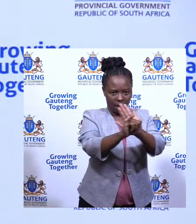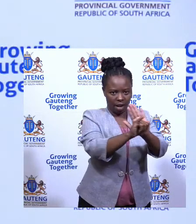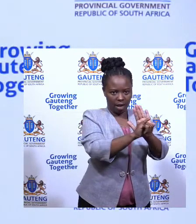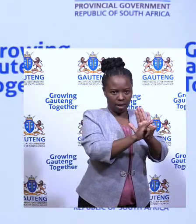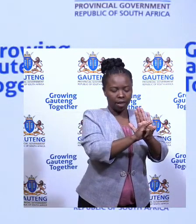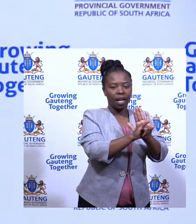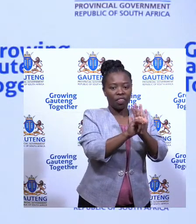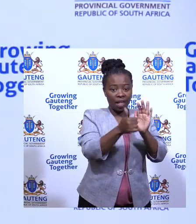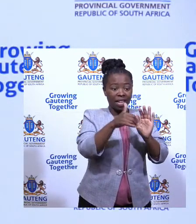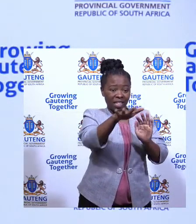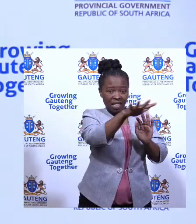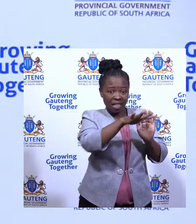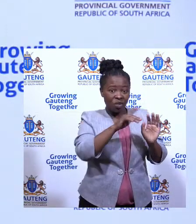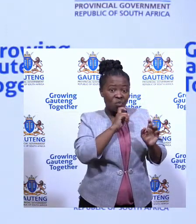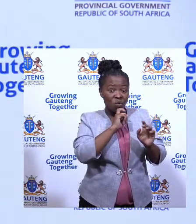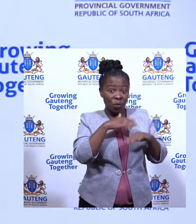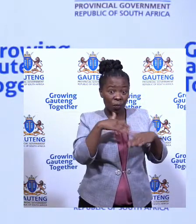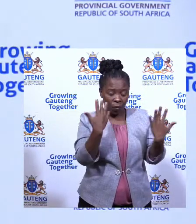utilization of those sites.